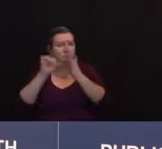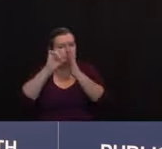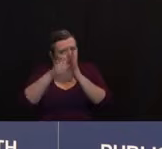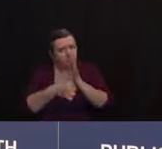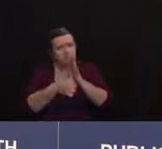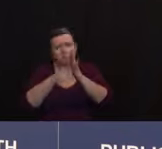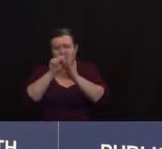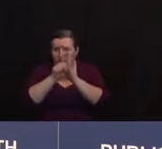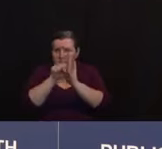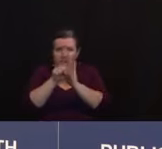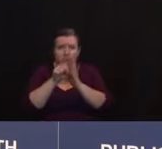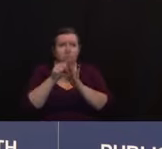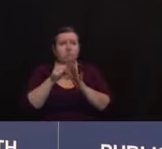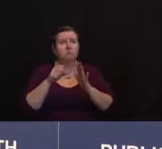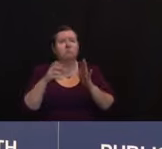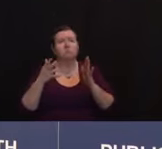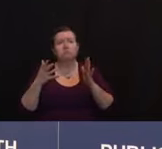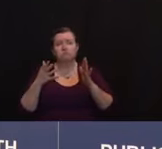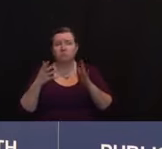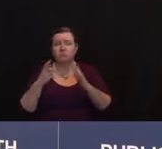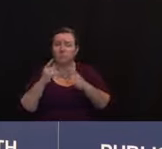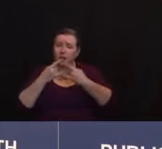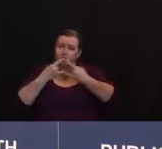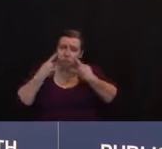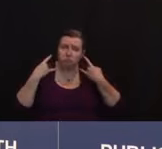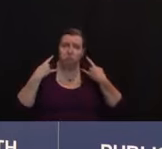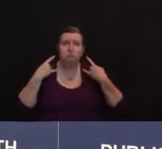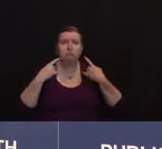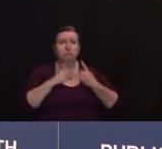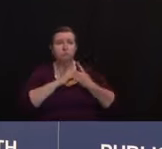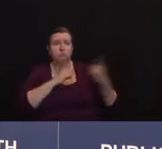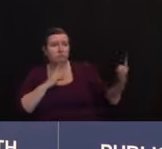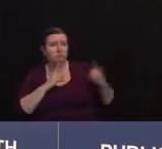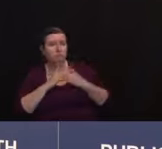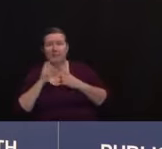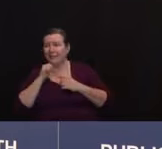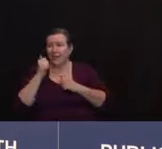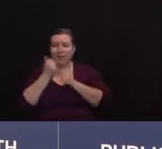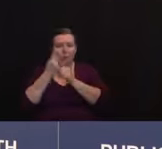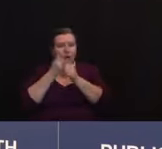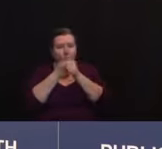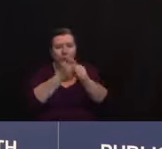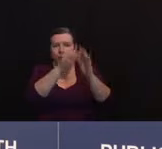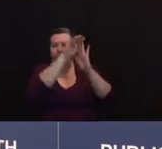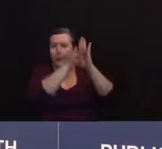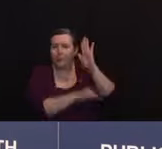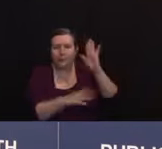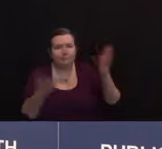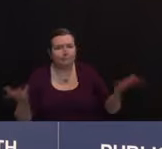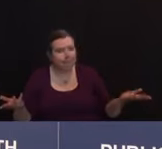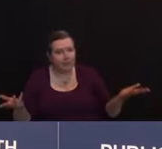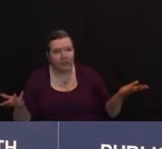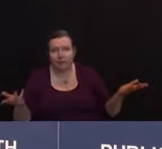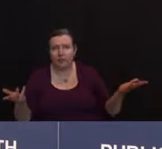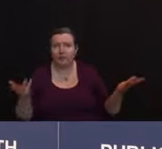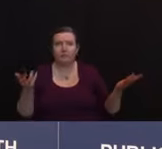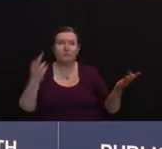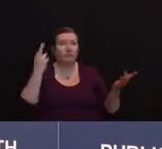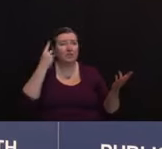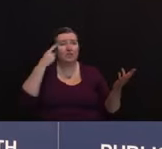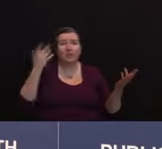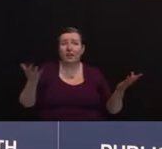non-pharmaceutical interventions, and not everybody's necessarily following this. So it's a multifactorial basis for the